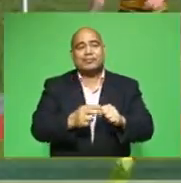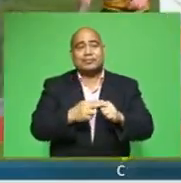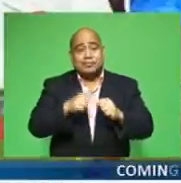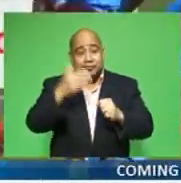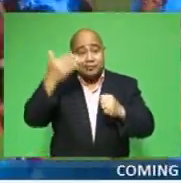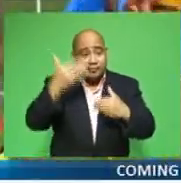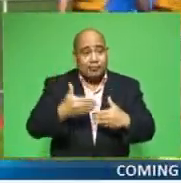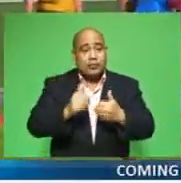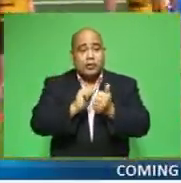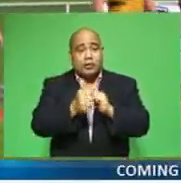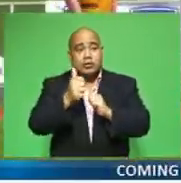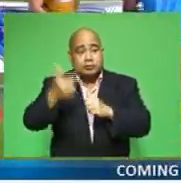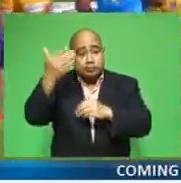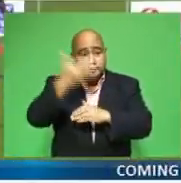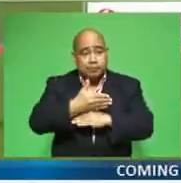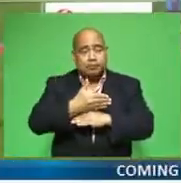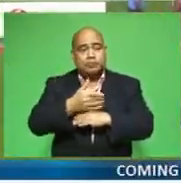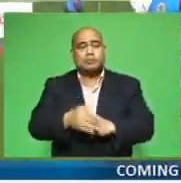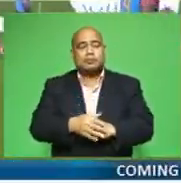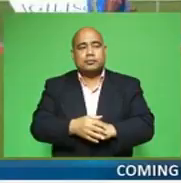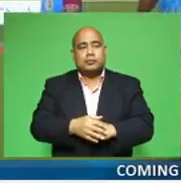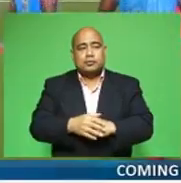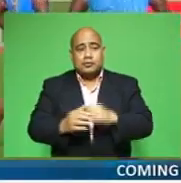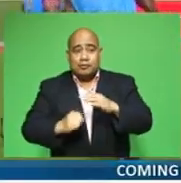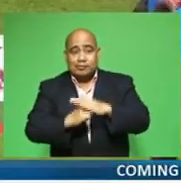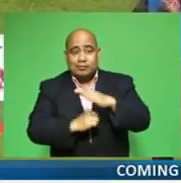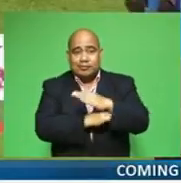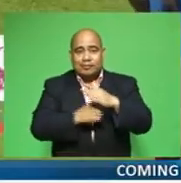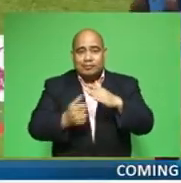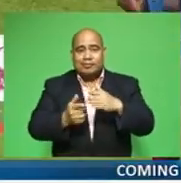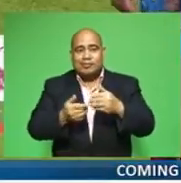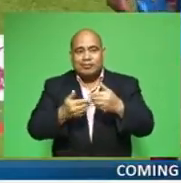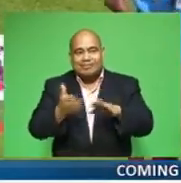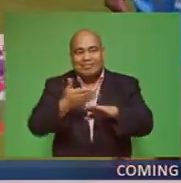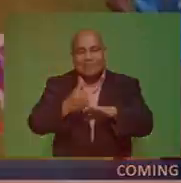Tonight. Groundwork starts for new season.